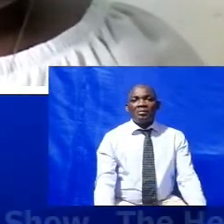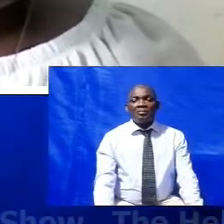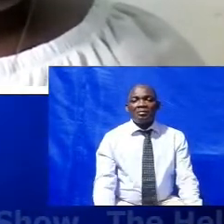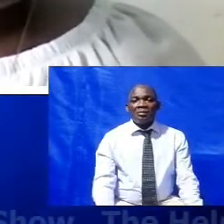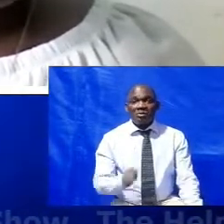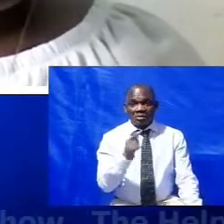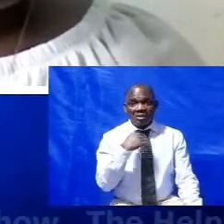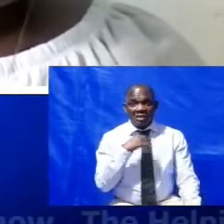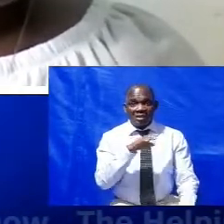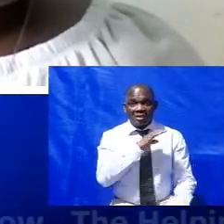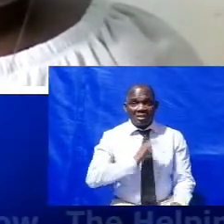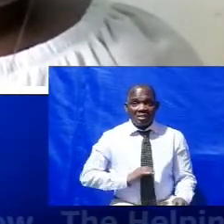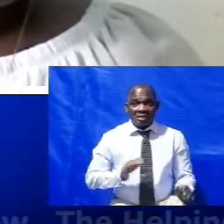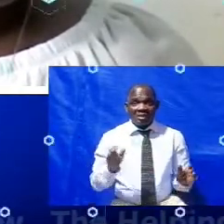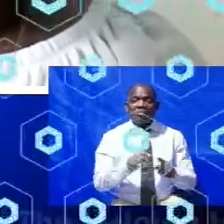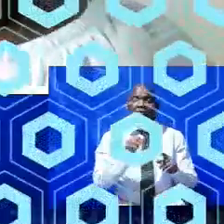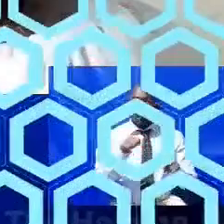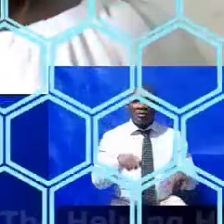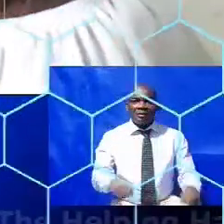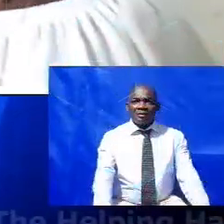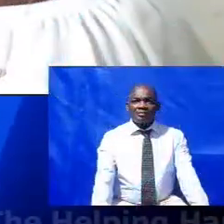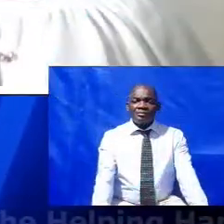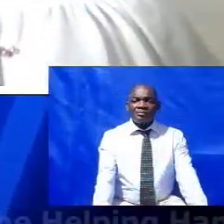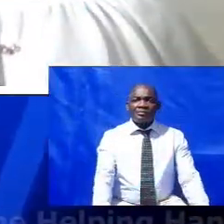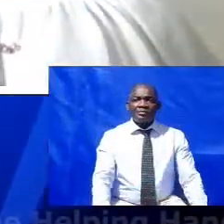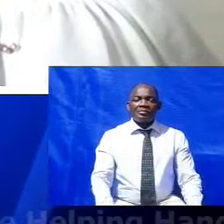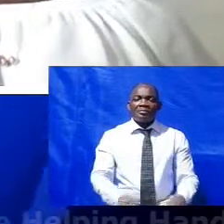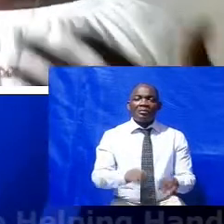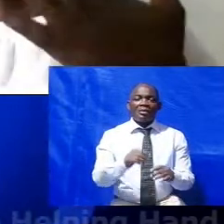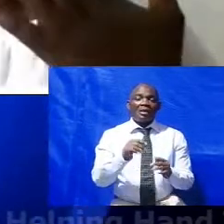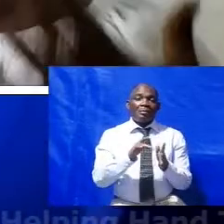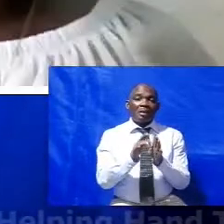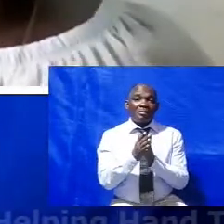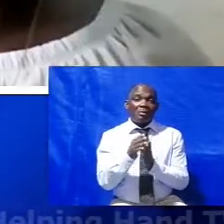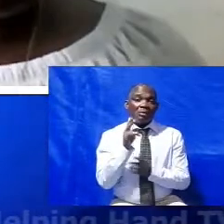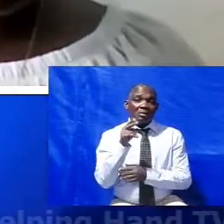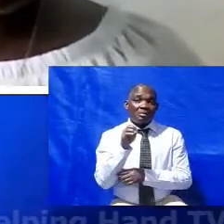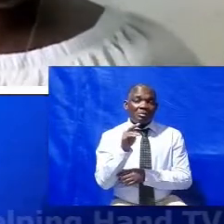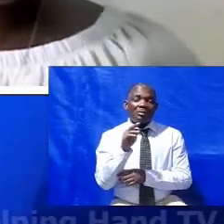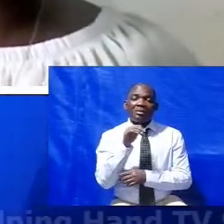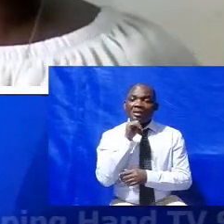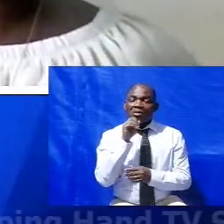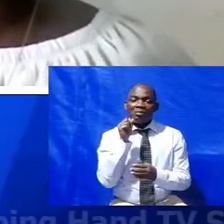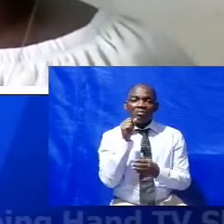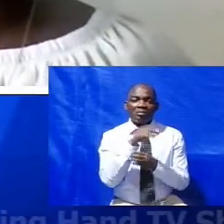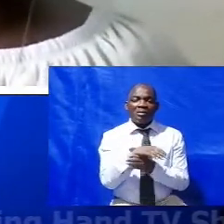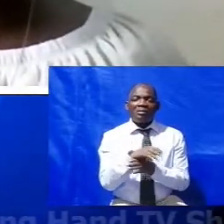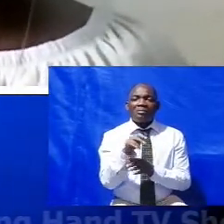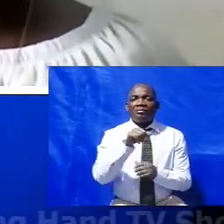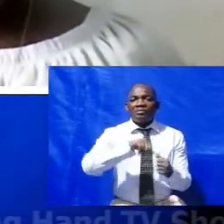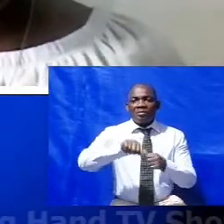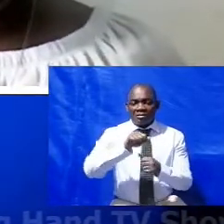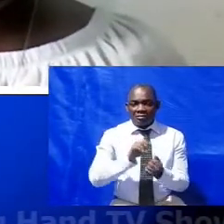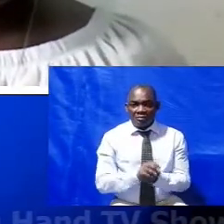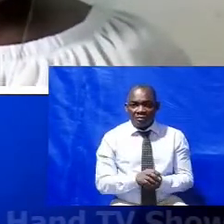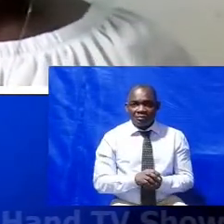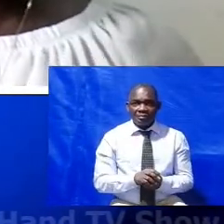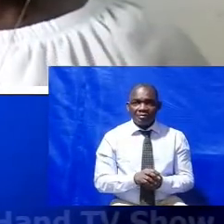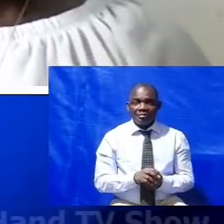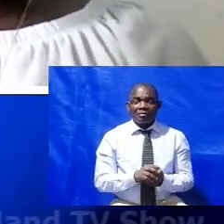them when they get to those their low moments. You see, the book of Hebrews talks about not neglecting